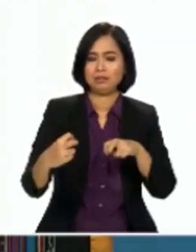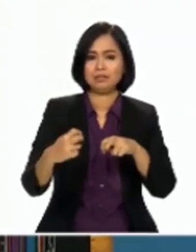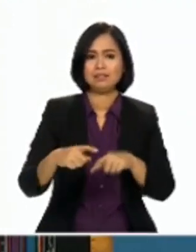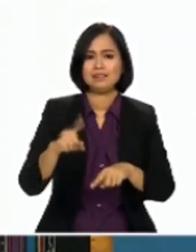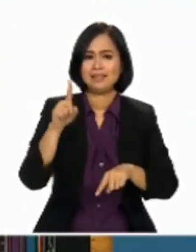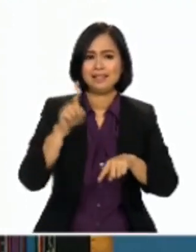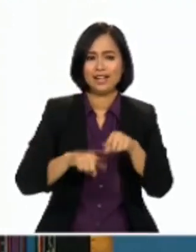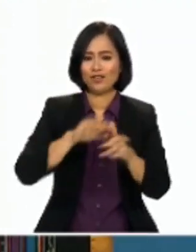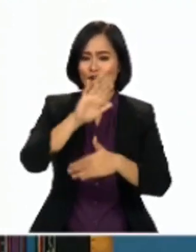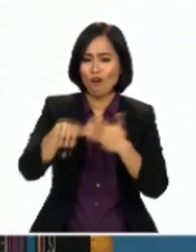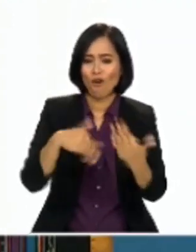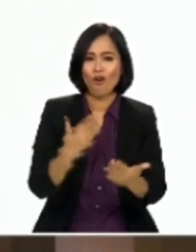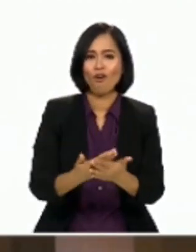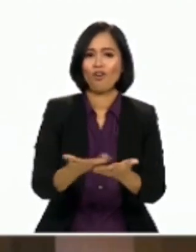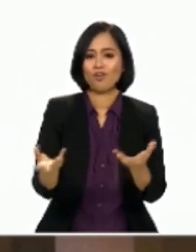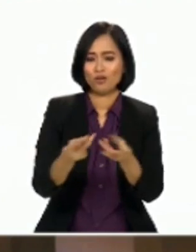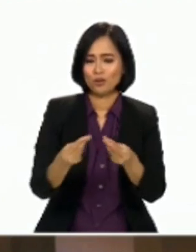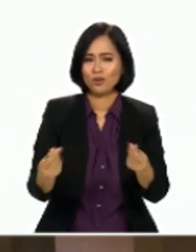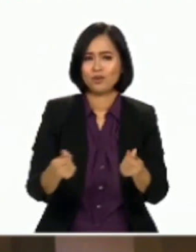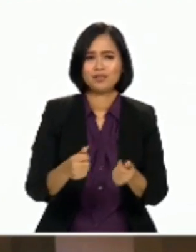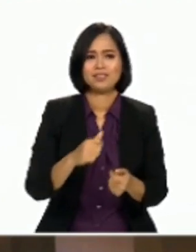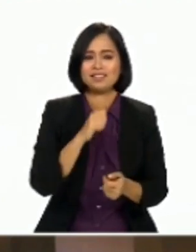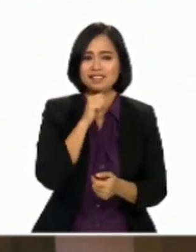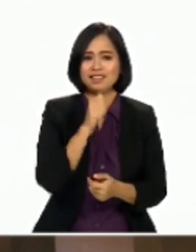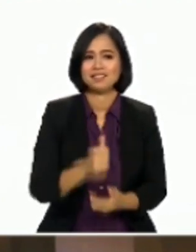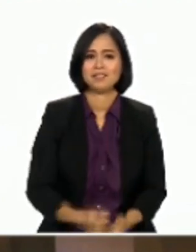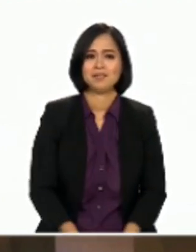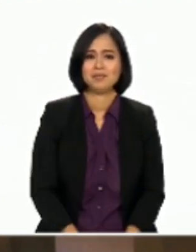this. You know,